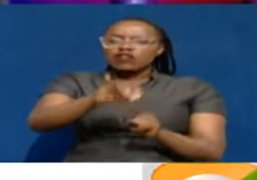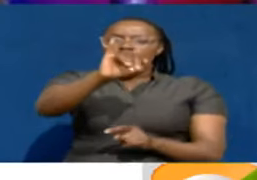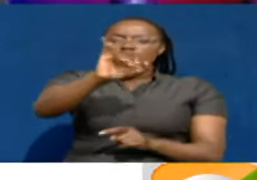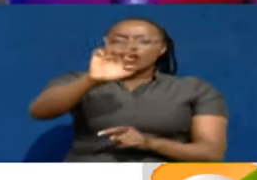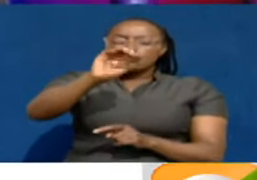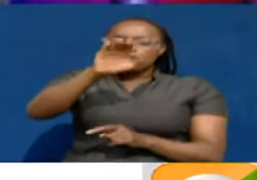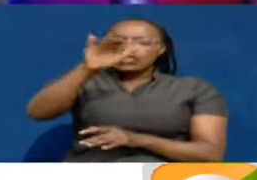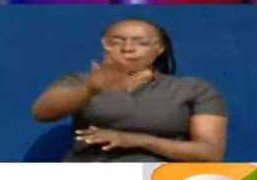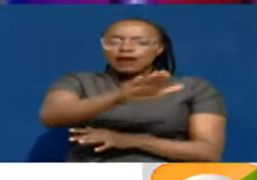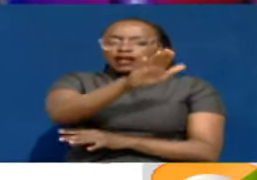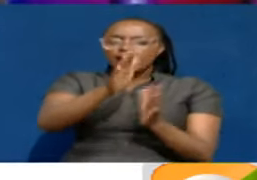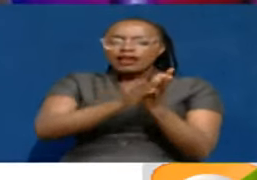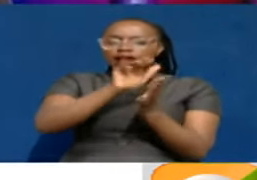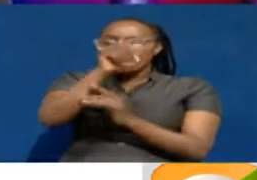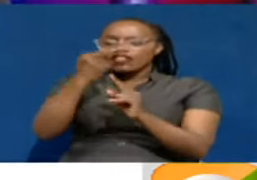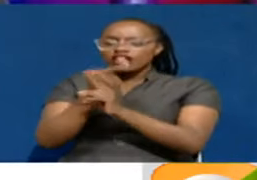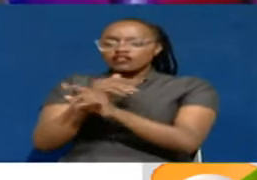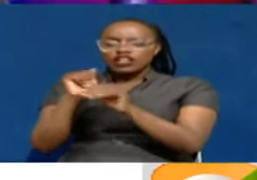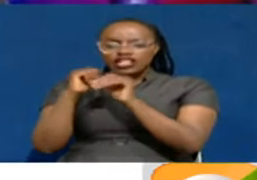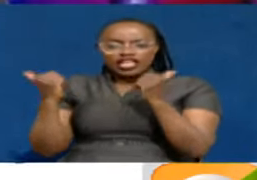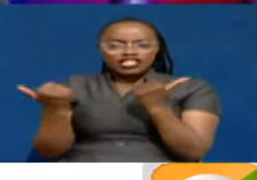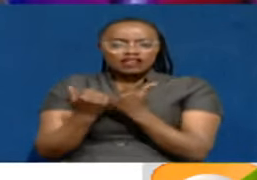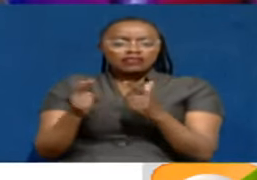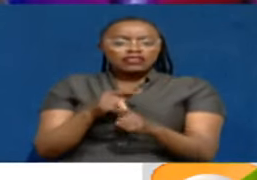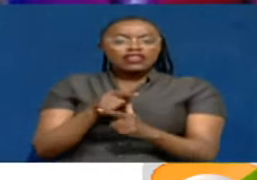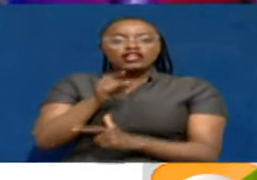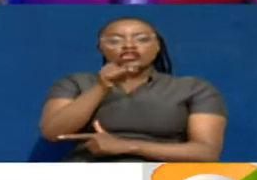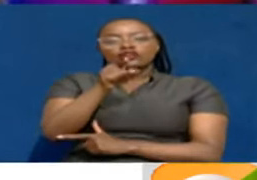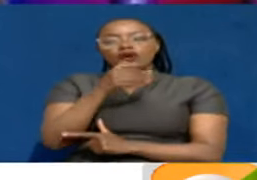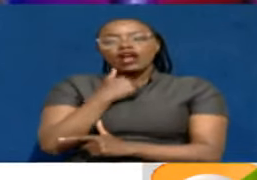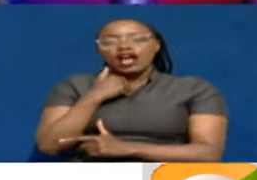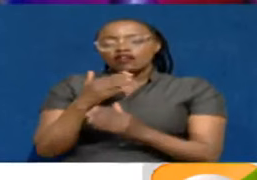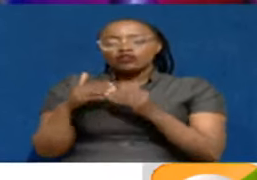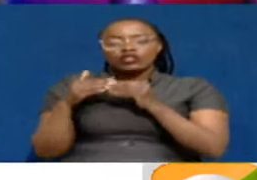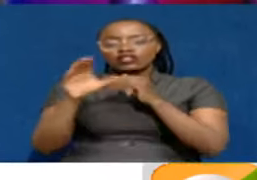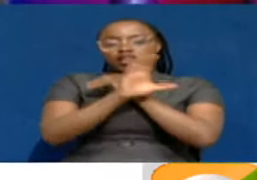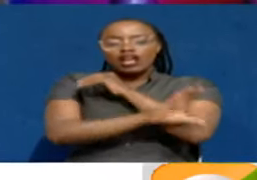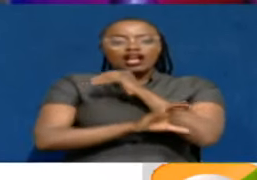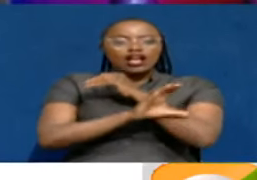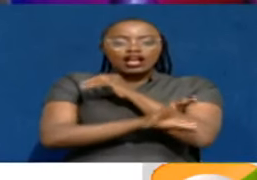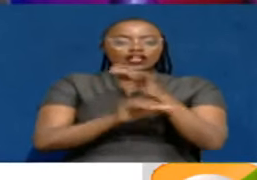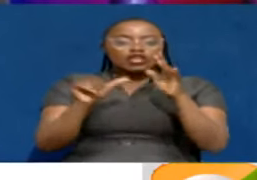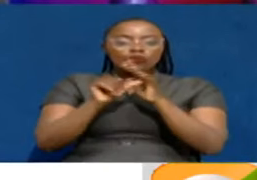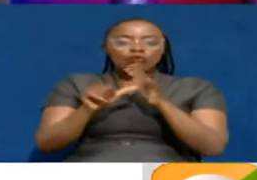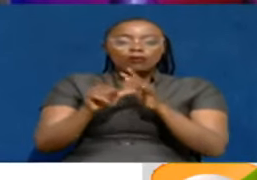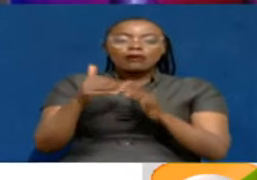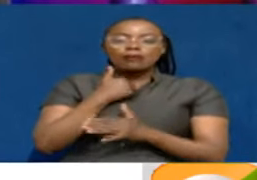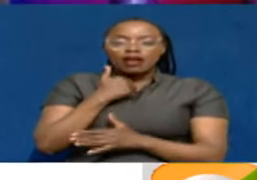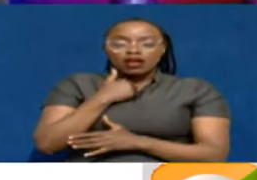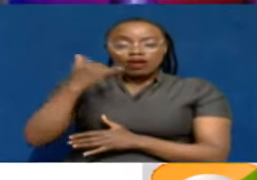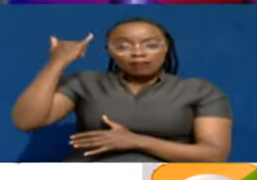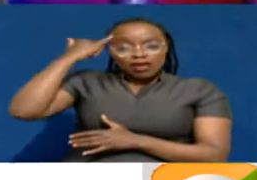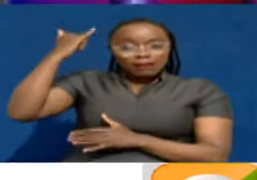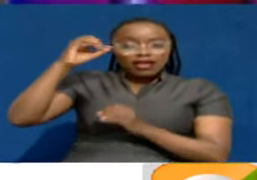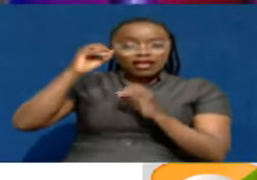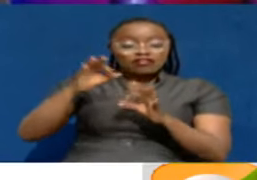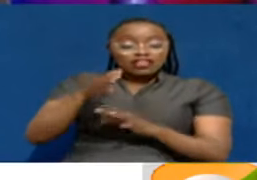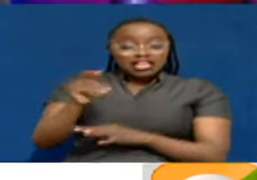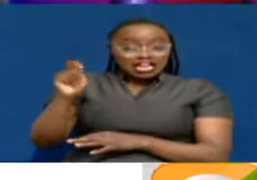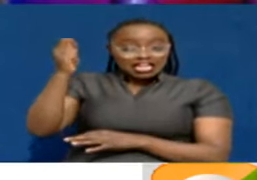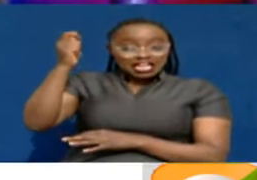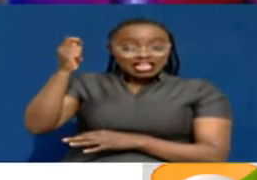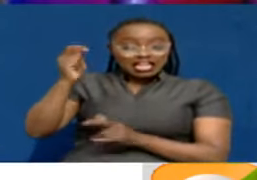IEBC, Parliament, and all other agencies, then you run a country that is problematic. I want to imagine, if it was in